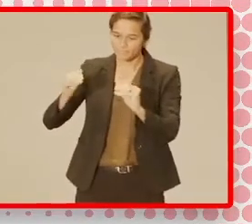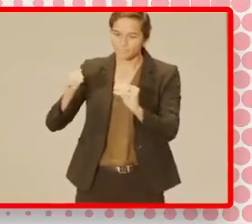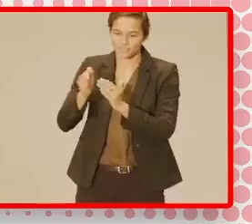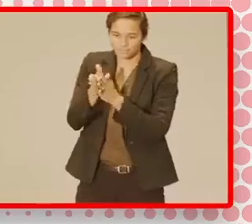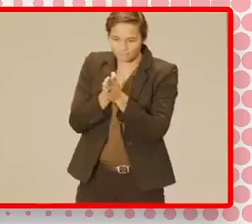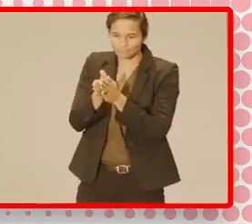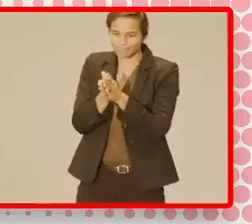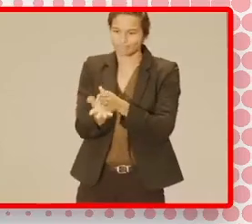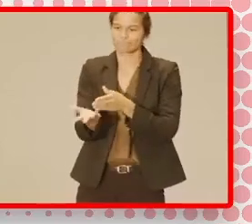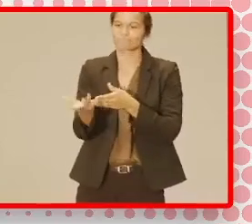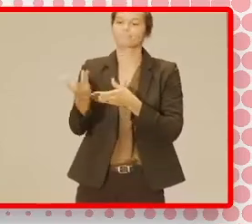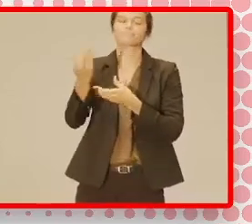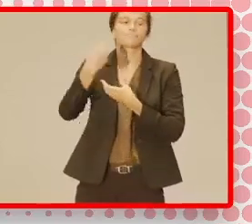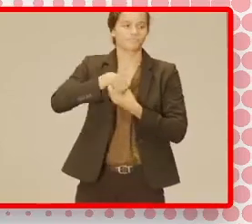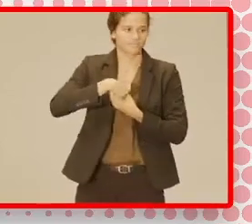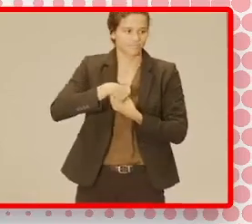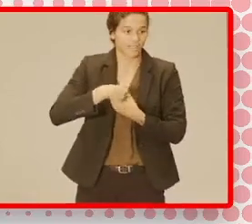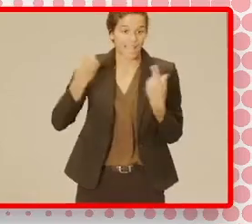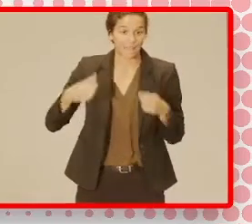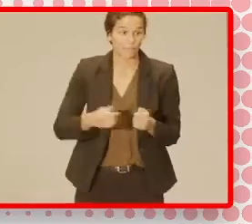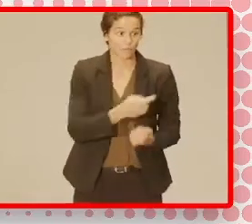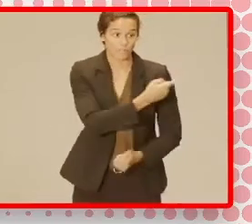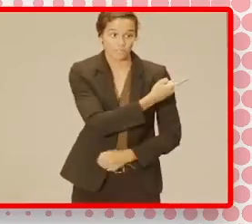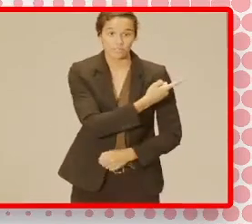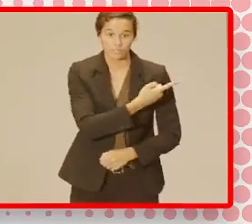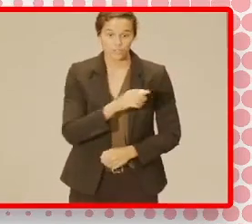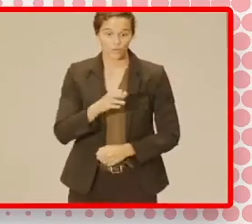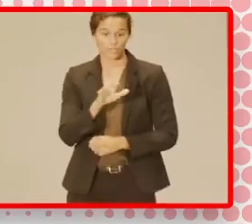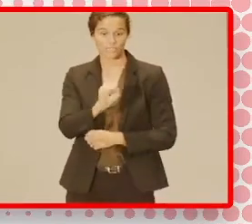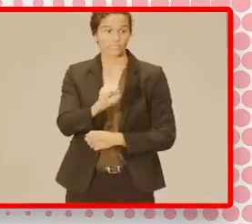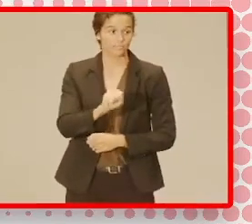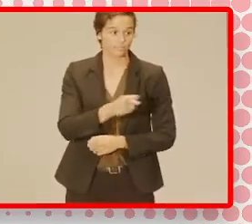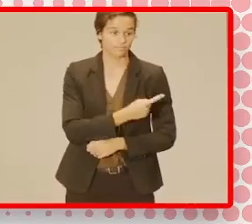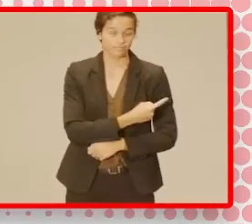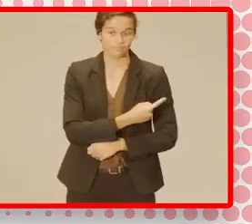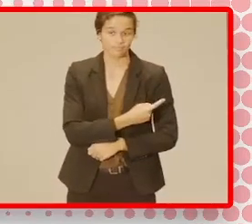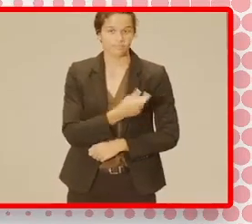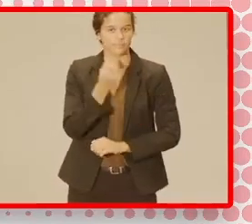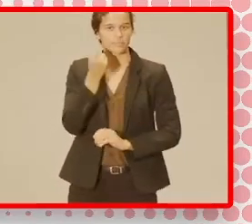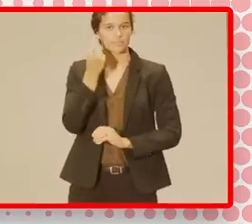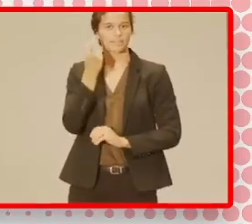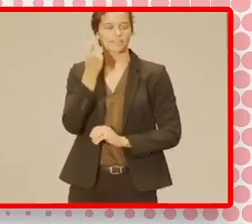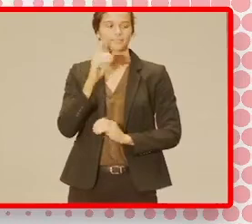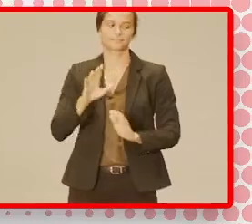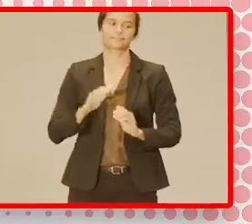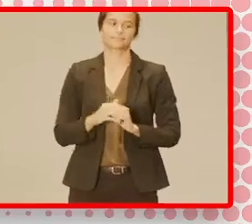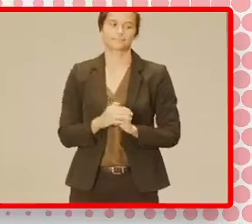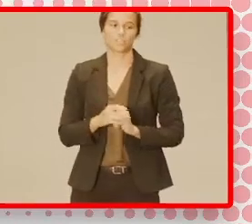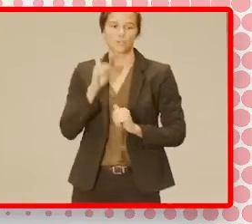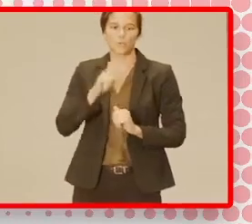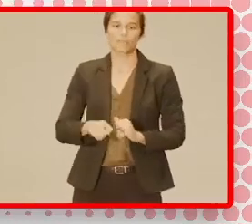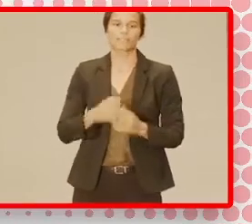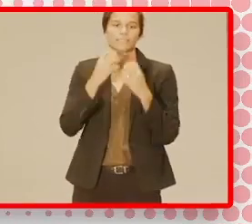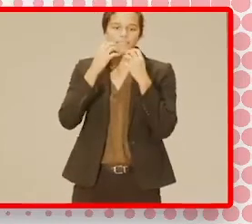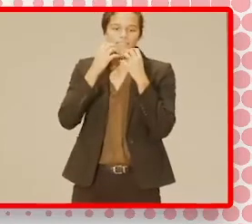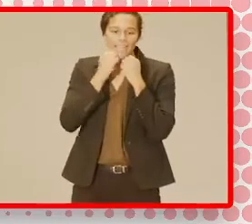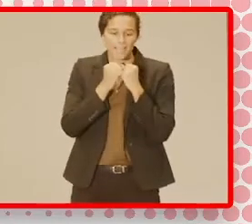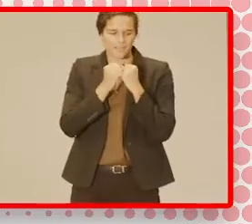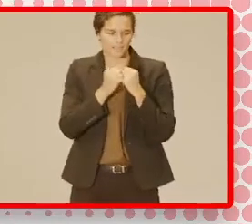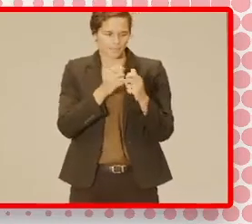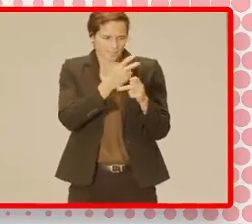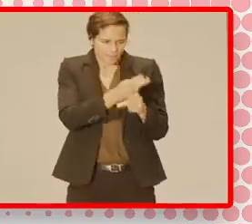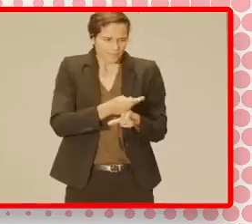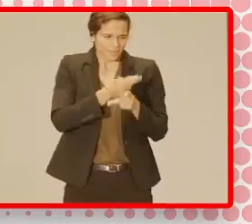and competency. That's what happened with Chris. But here's the kicker. You got to care long enough until it becomes a